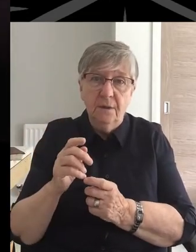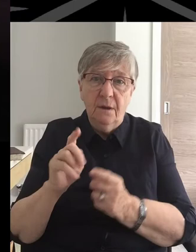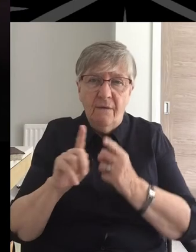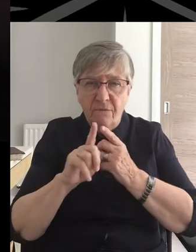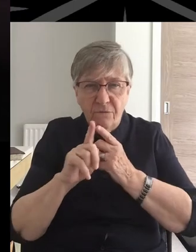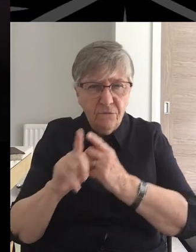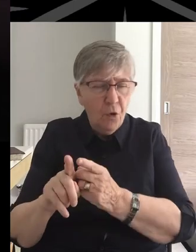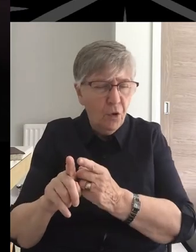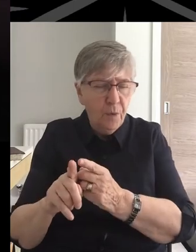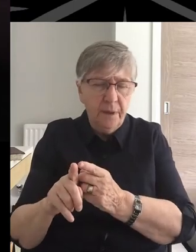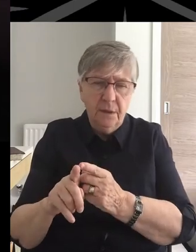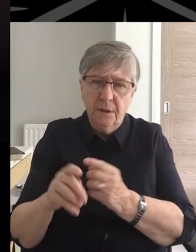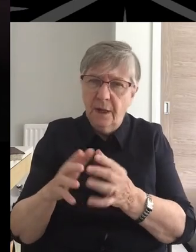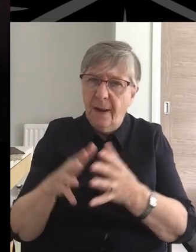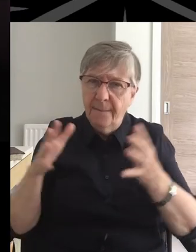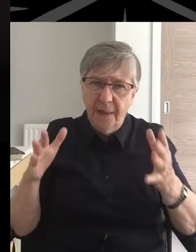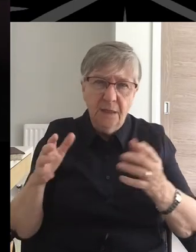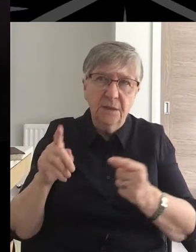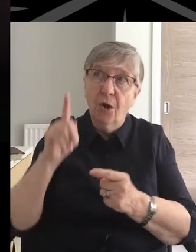following such a God,